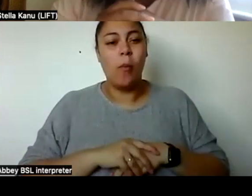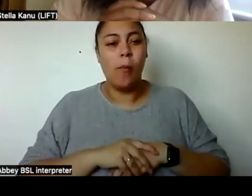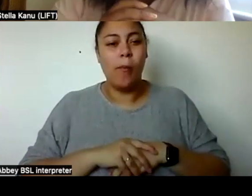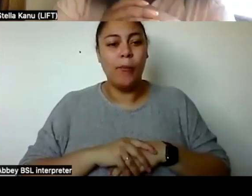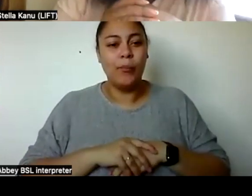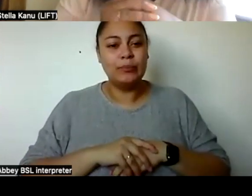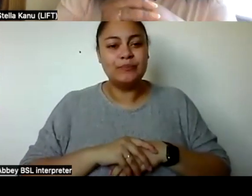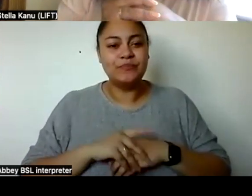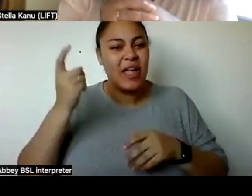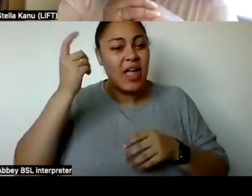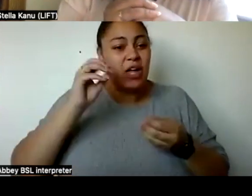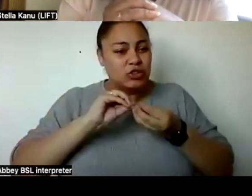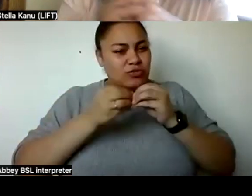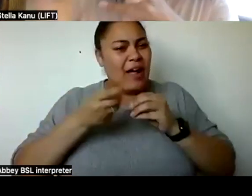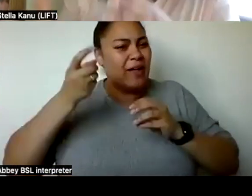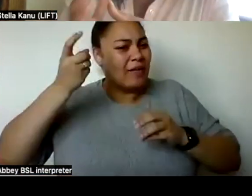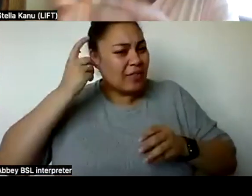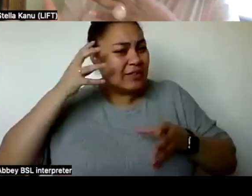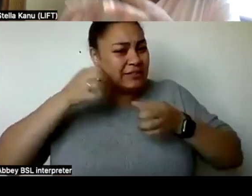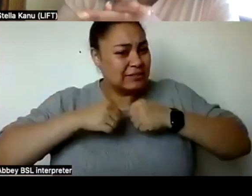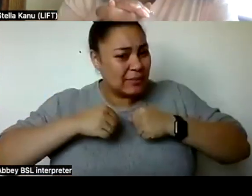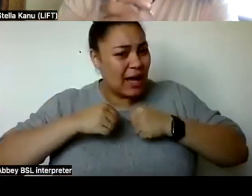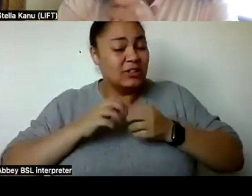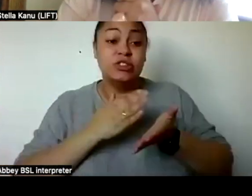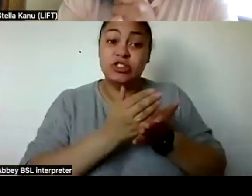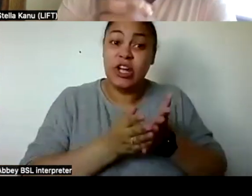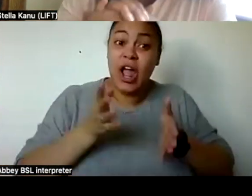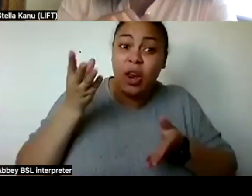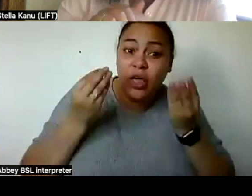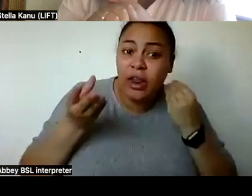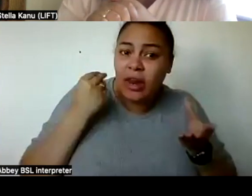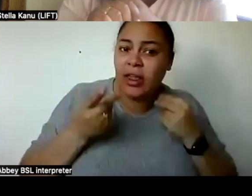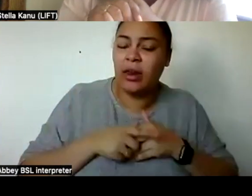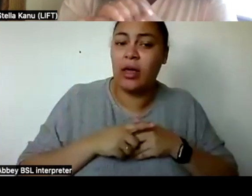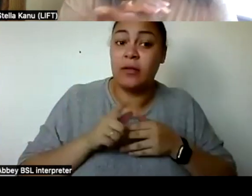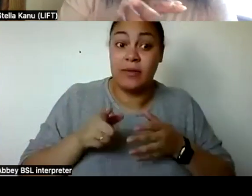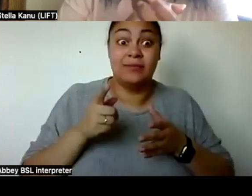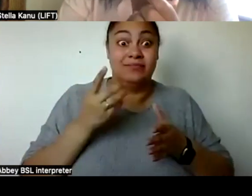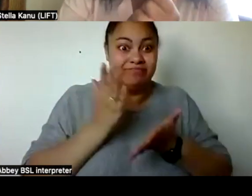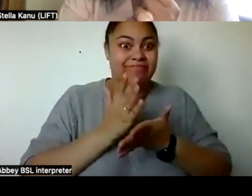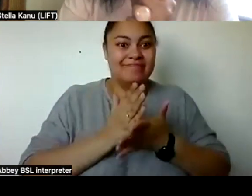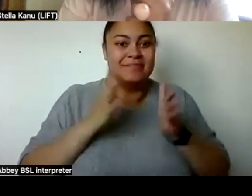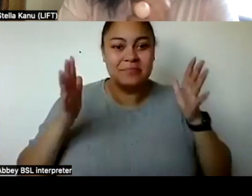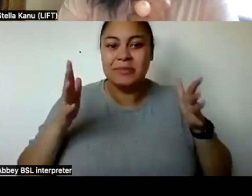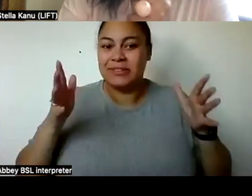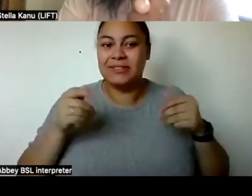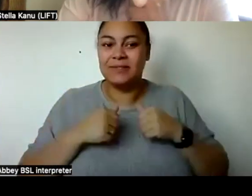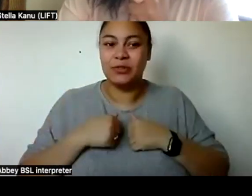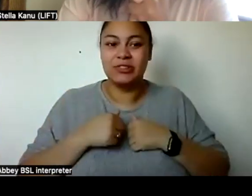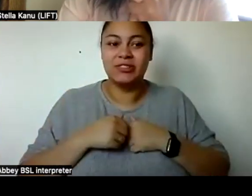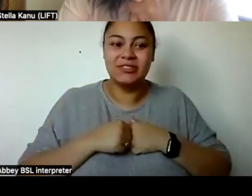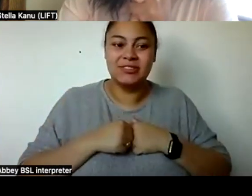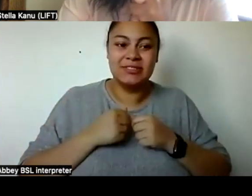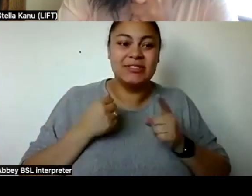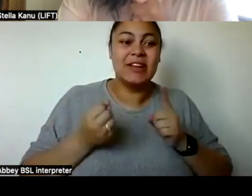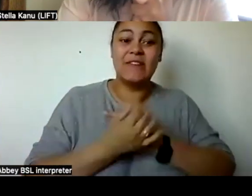some thinking space, so for some shared learning. So that's been a real influencer for us, that particular